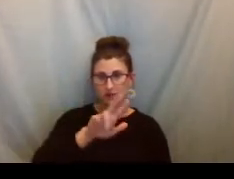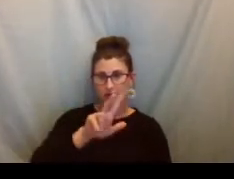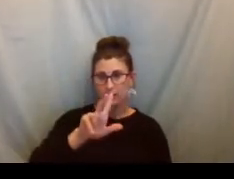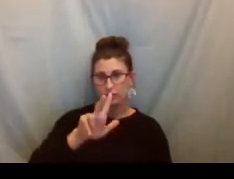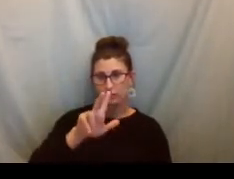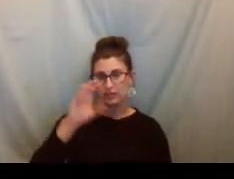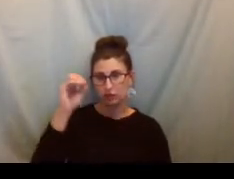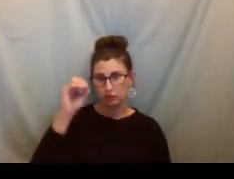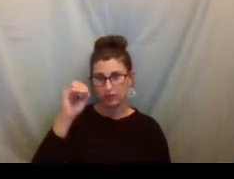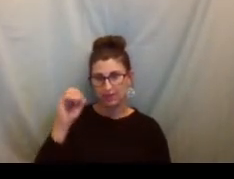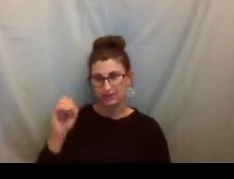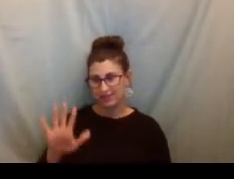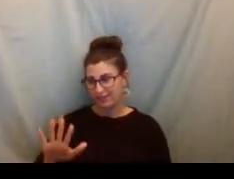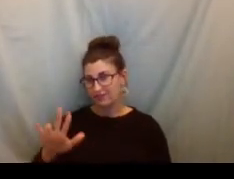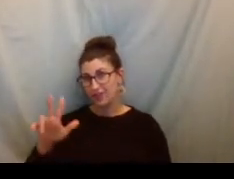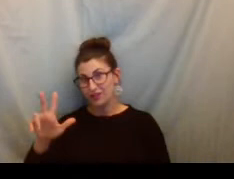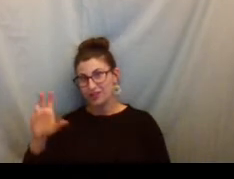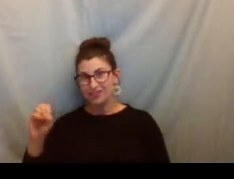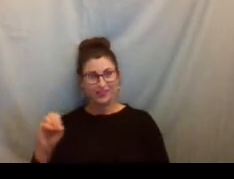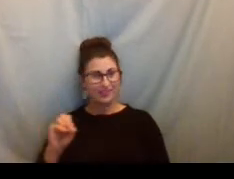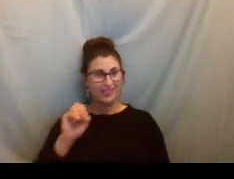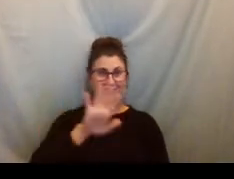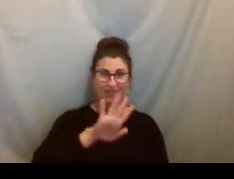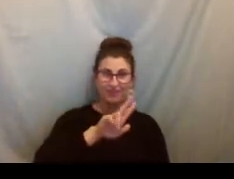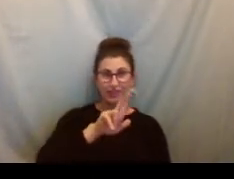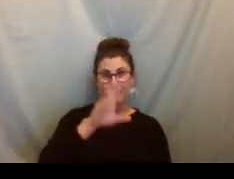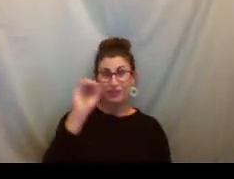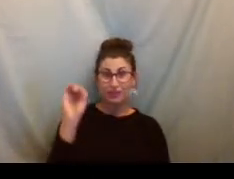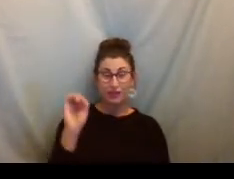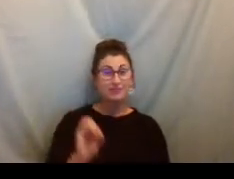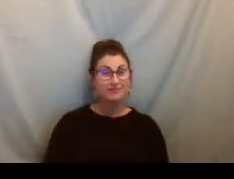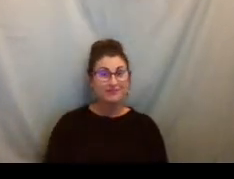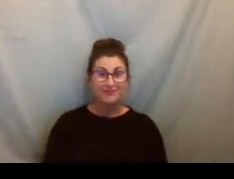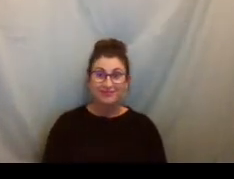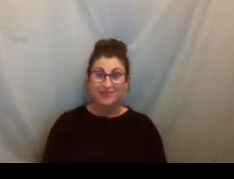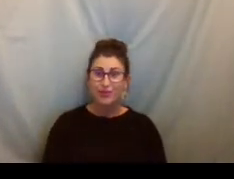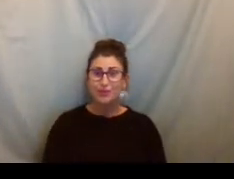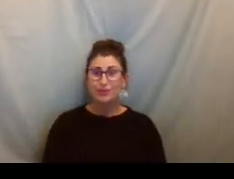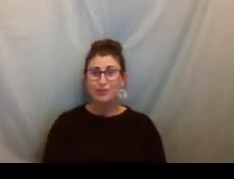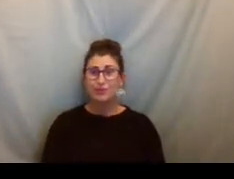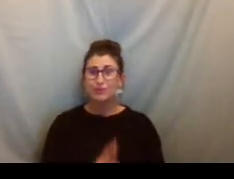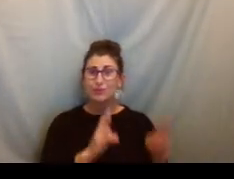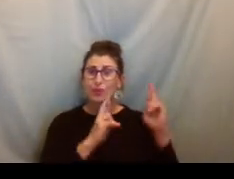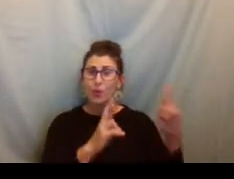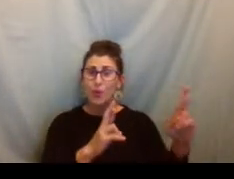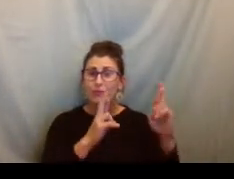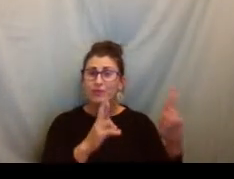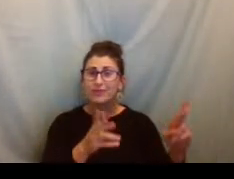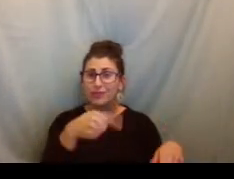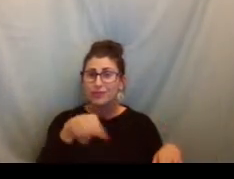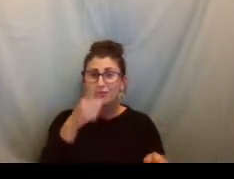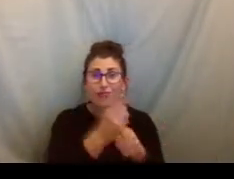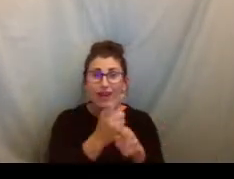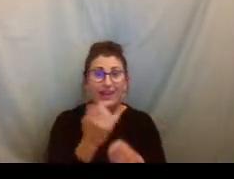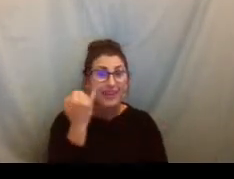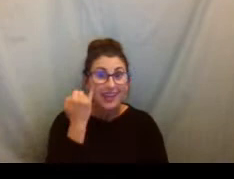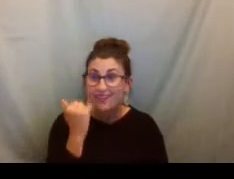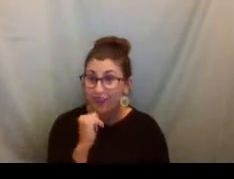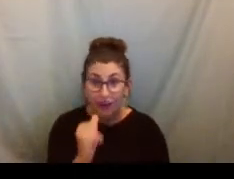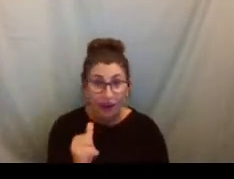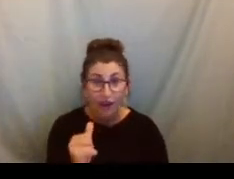53 degrees, 53 degrees, 53 degrees. Okay, so hopefully you got those right. If not, don't